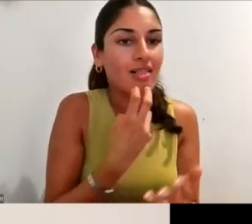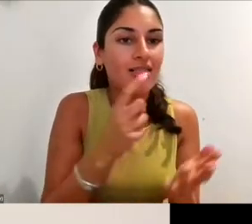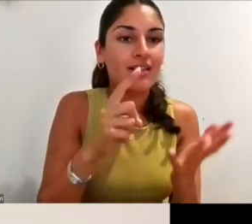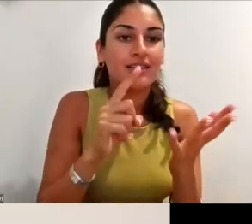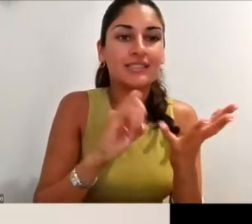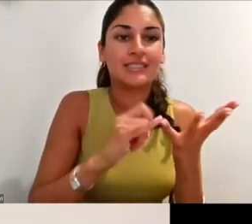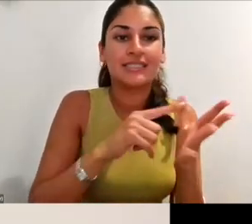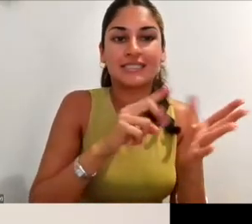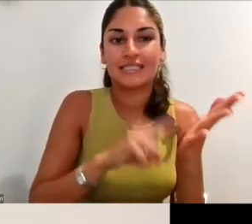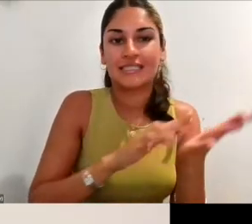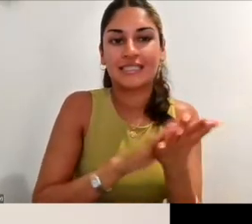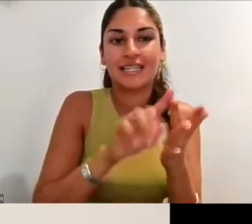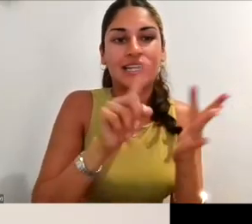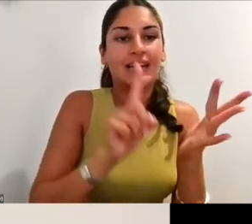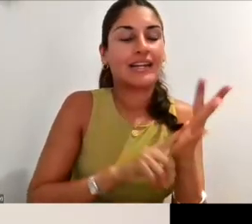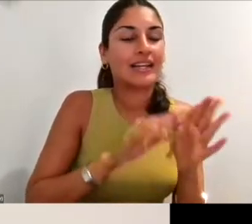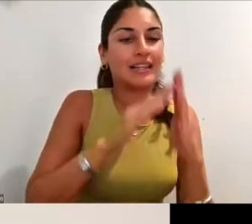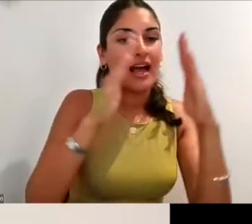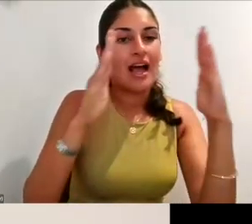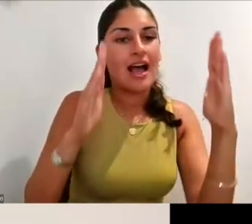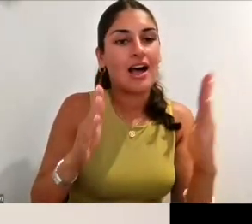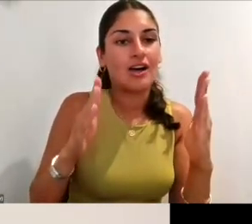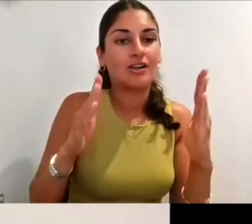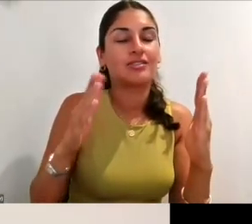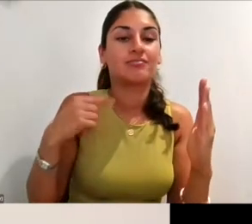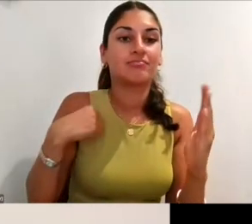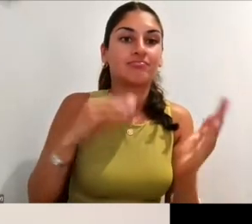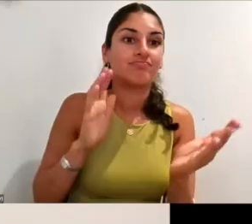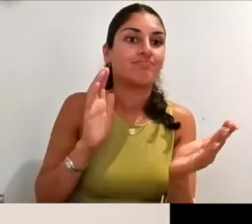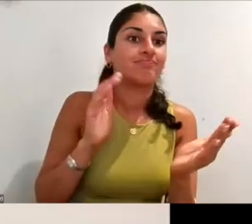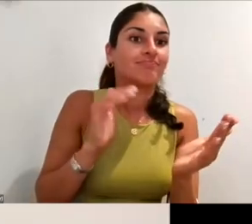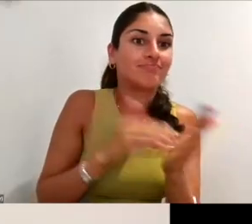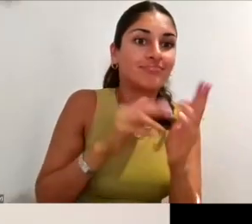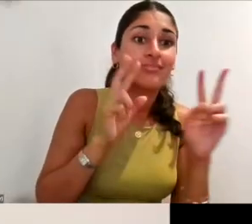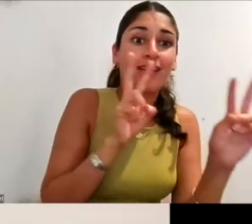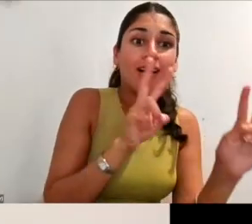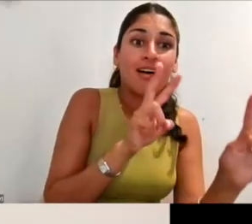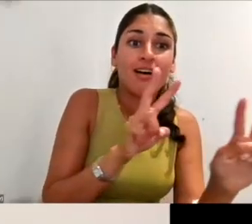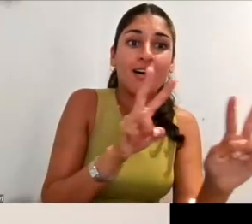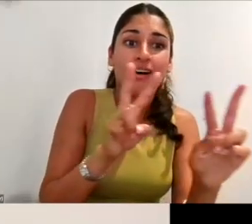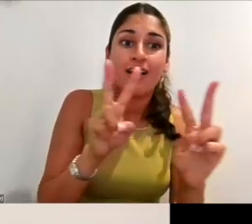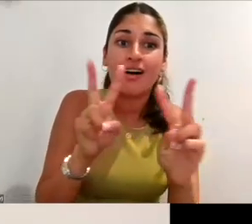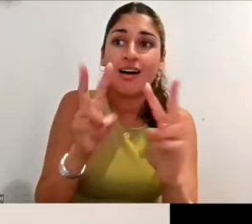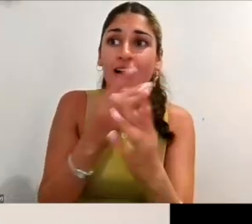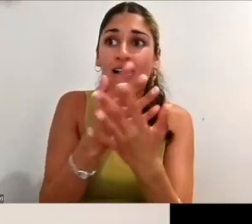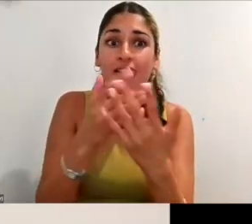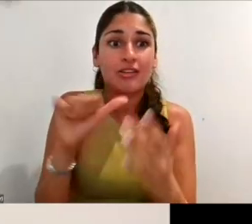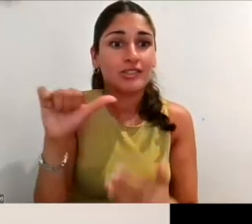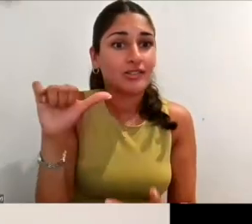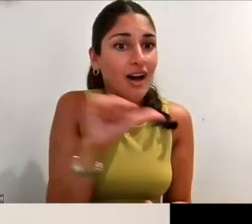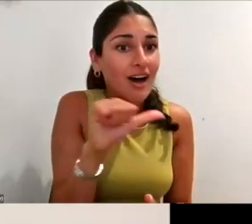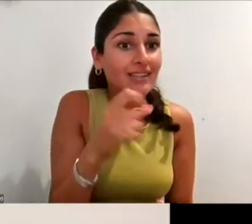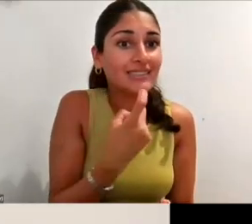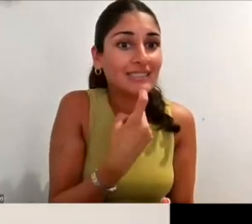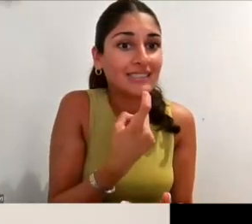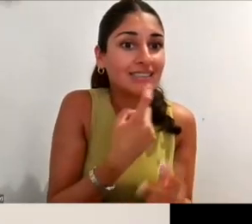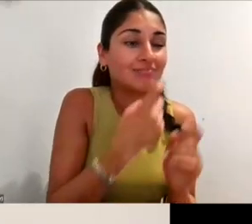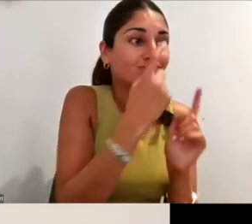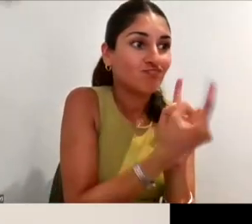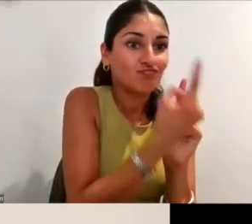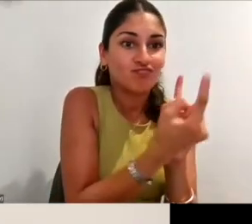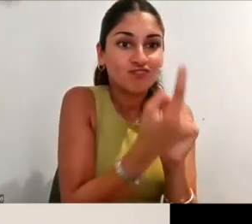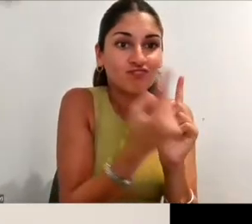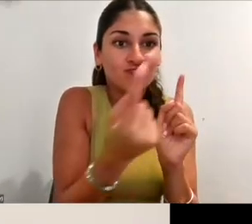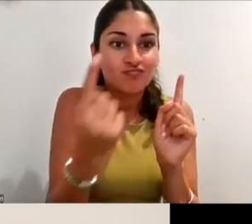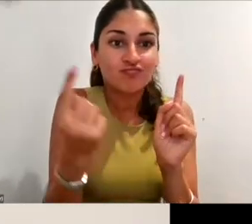floor than I am passed between a chorus of aunties like a pinball, each wanting to hug and kiss me and pull my cheeks and my hair. And oh my goodness, look how big you